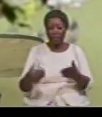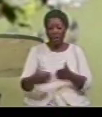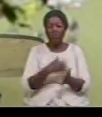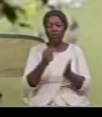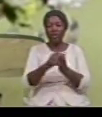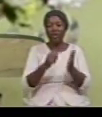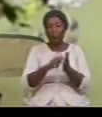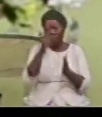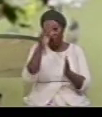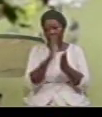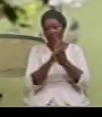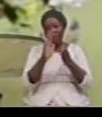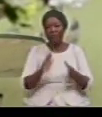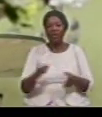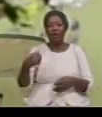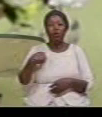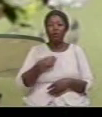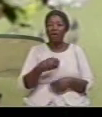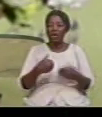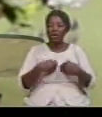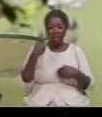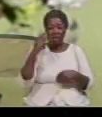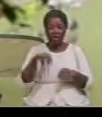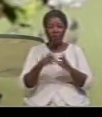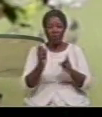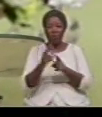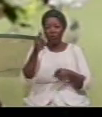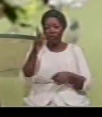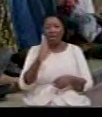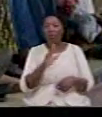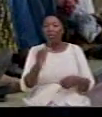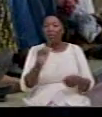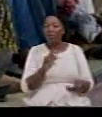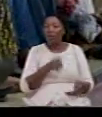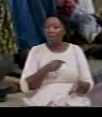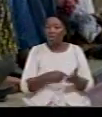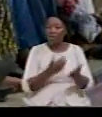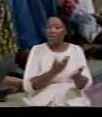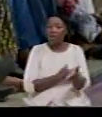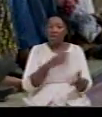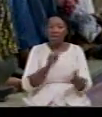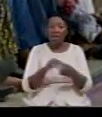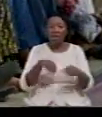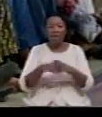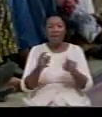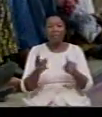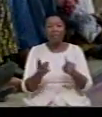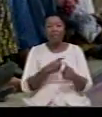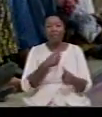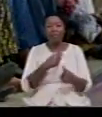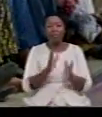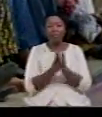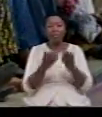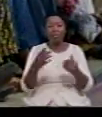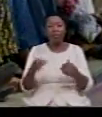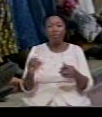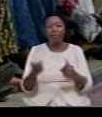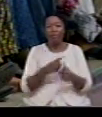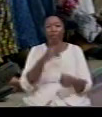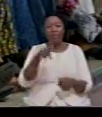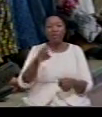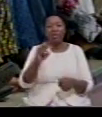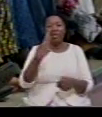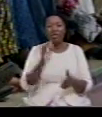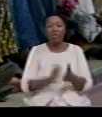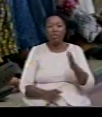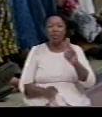we have seen in the Word of God. 1 Peter in chapter 2. 1 Peter chapter 2, as I read in verse